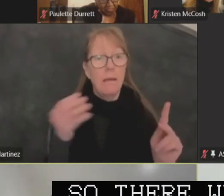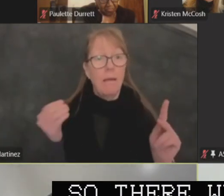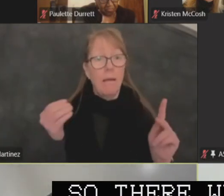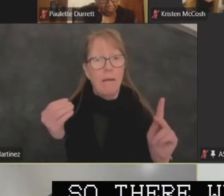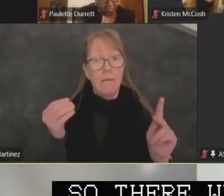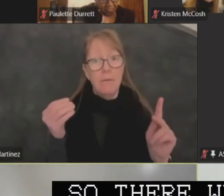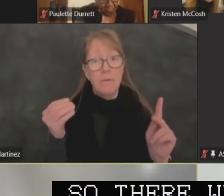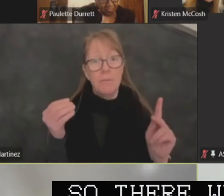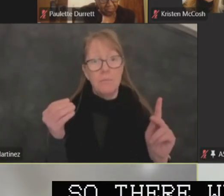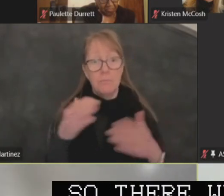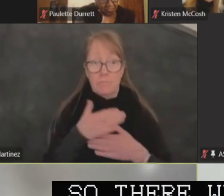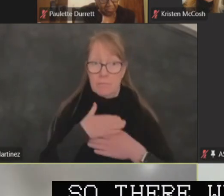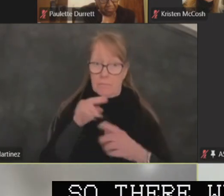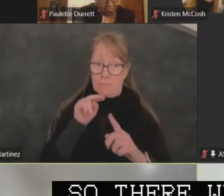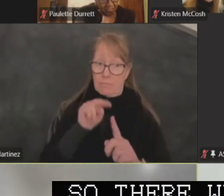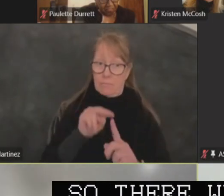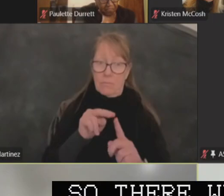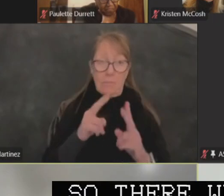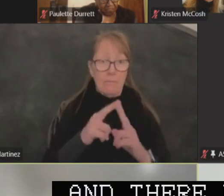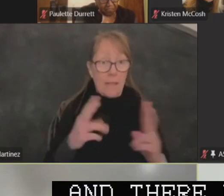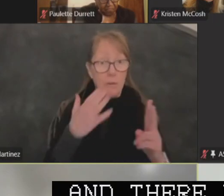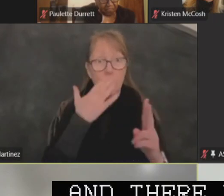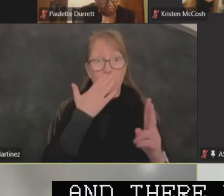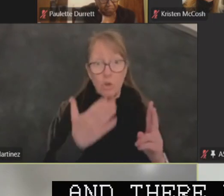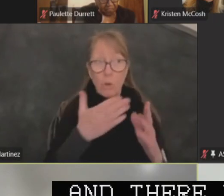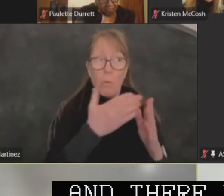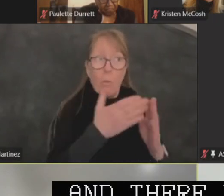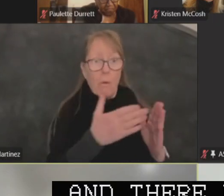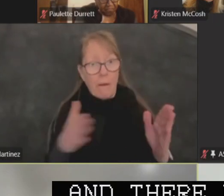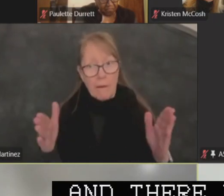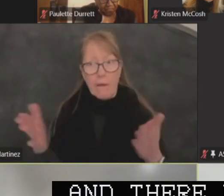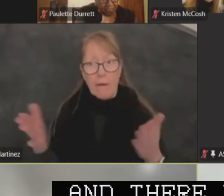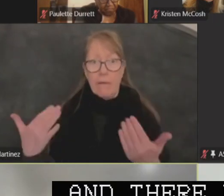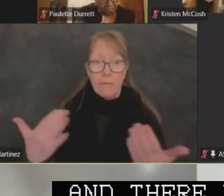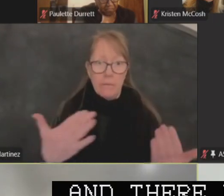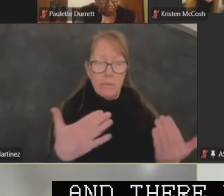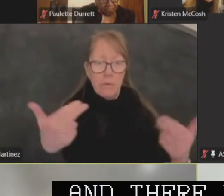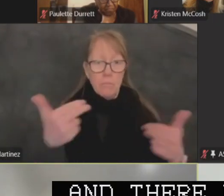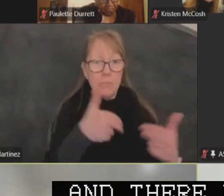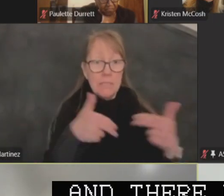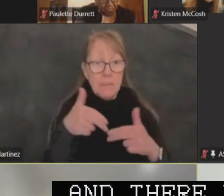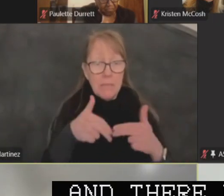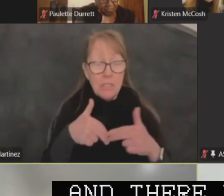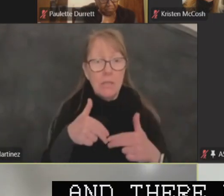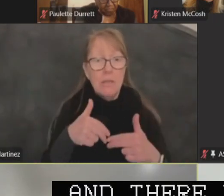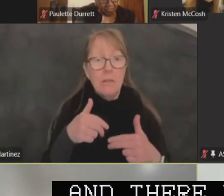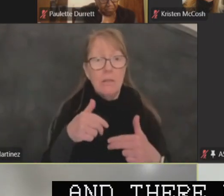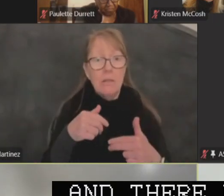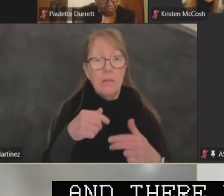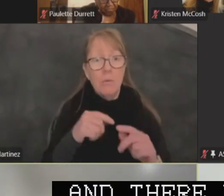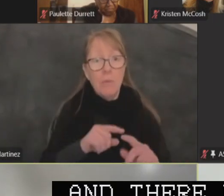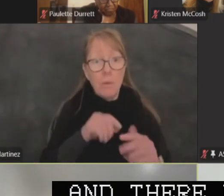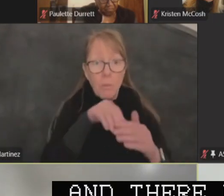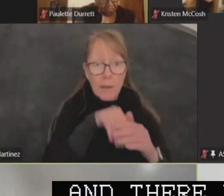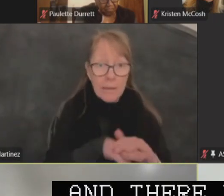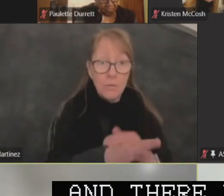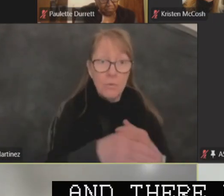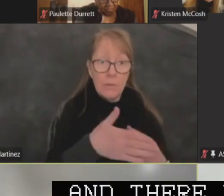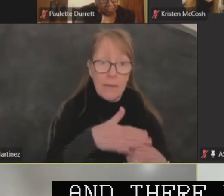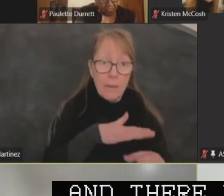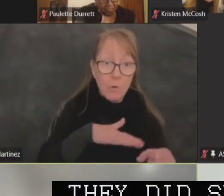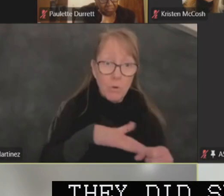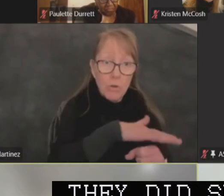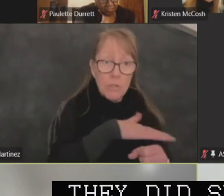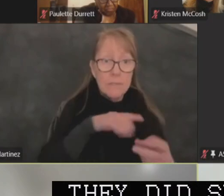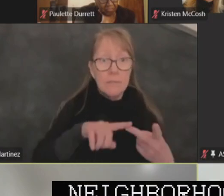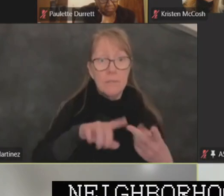good participation, and they did specifically go into neighborhoods and community centers and all that. I think